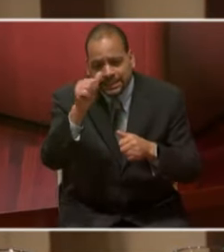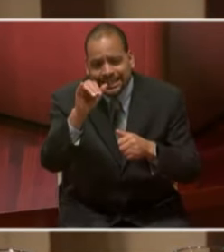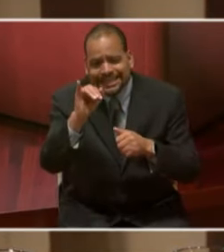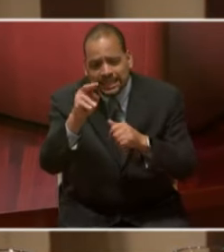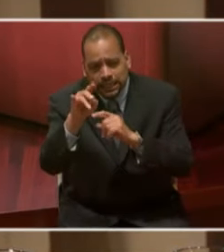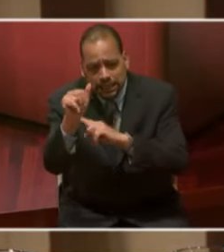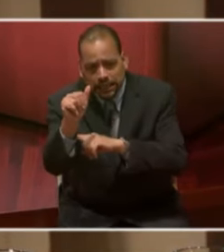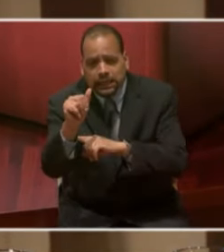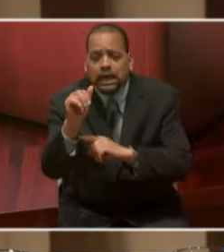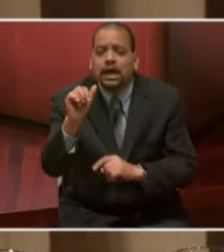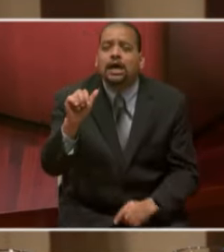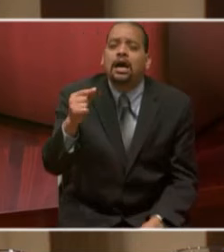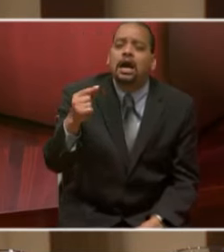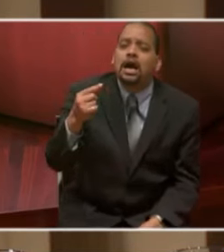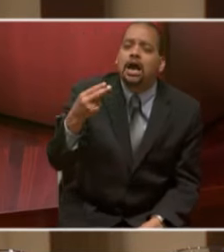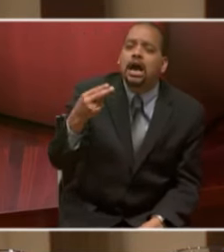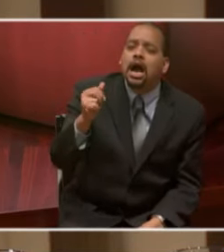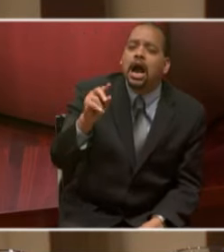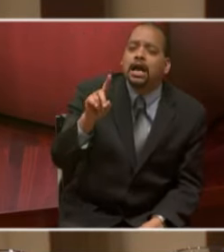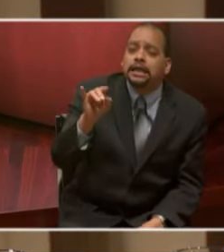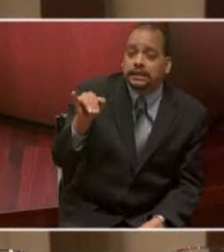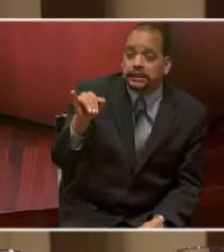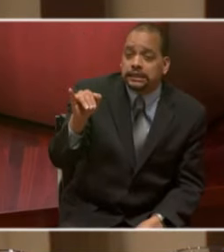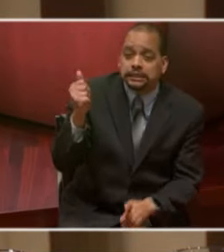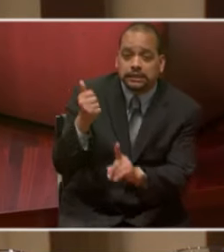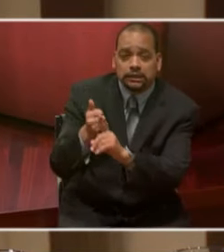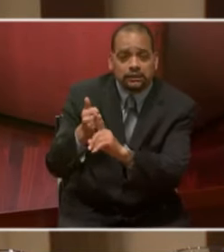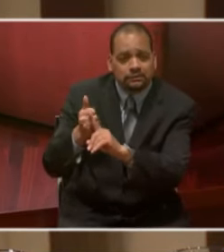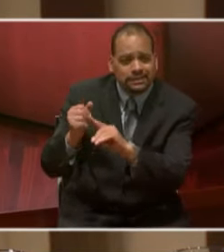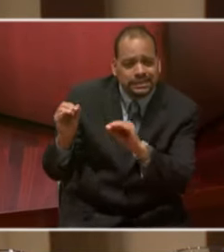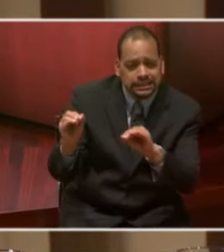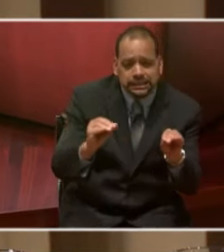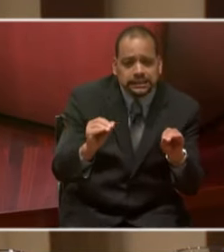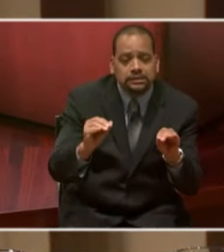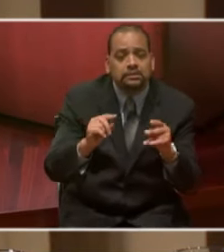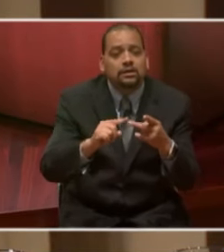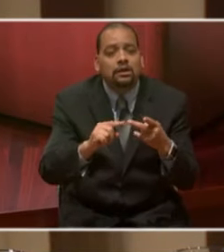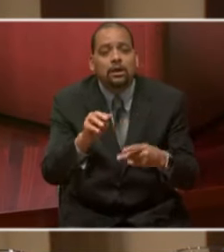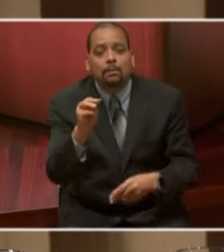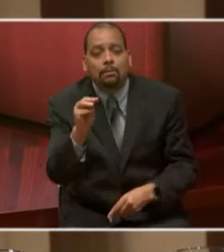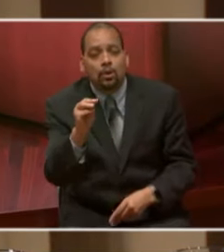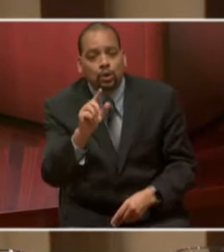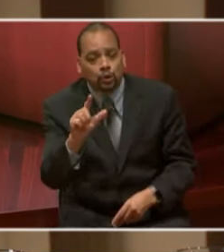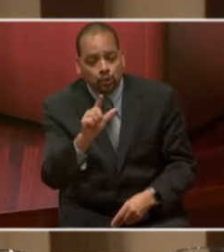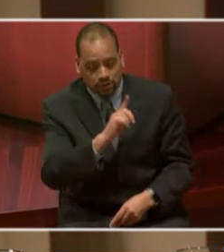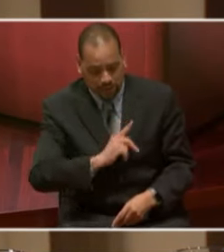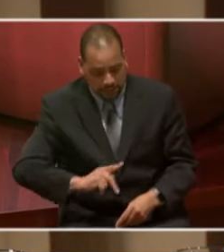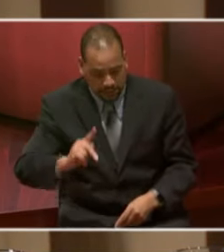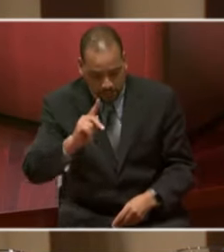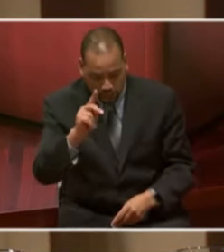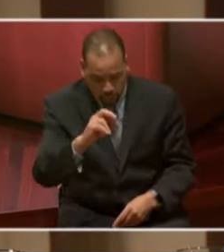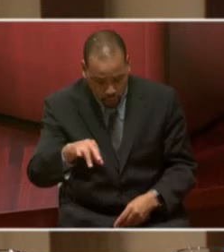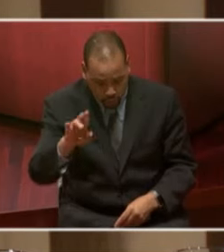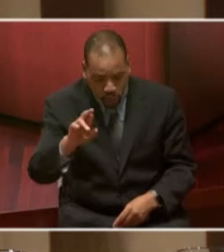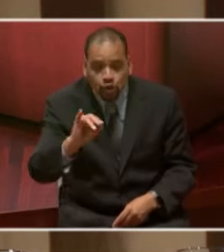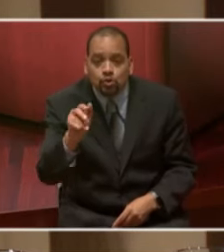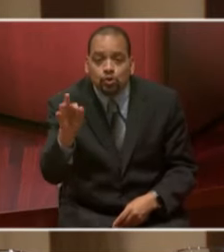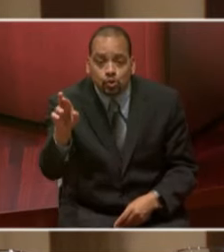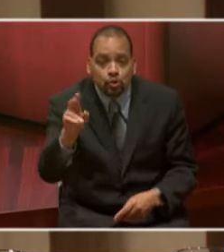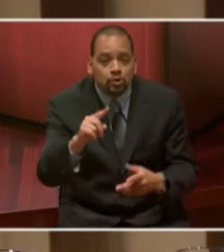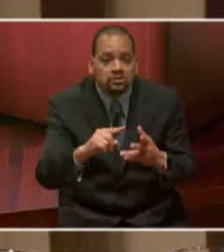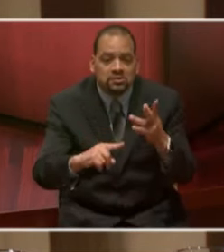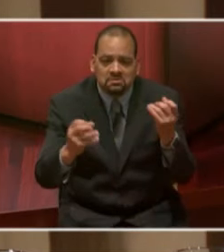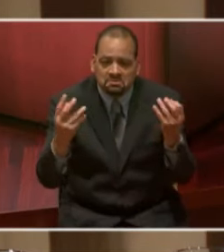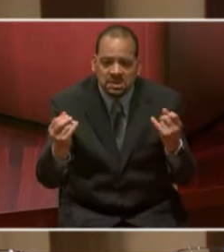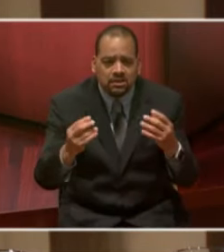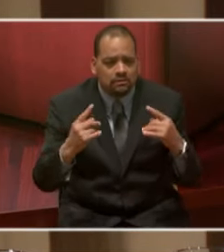were asked to interpret some section of the Constitution of the state of Alabama. On one occasion, a man was asked to count the number of bubbles on a